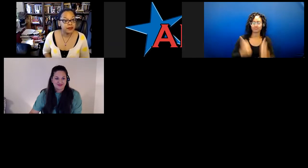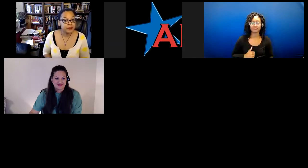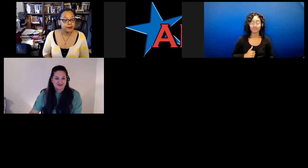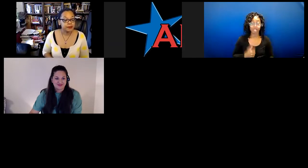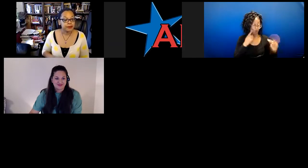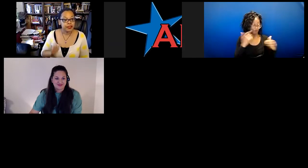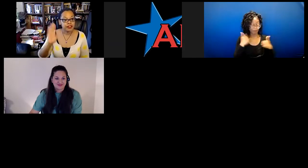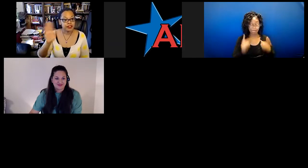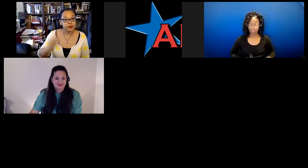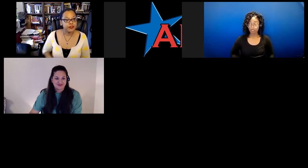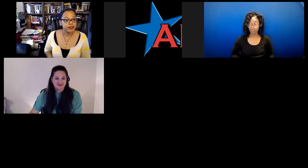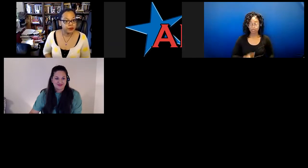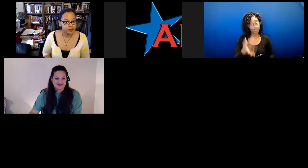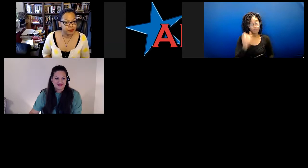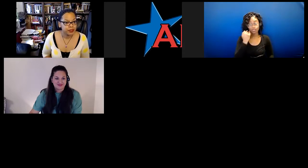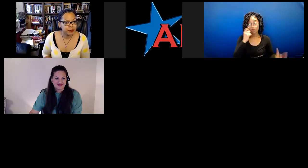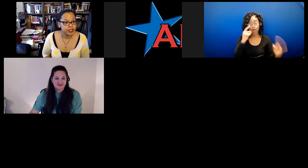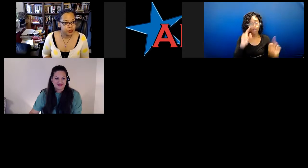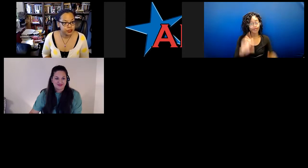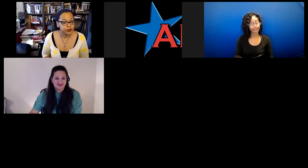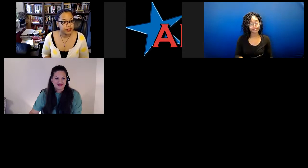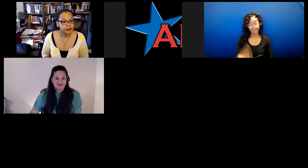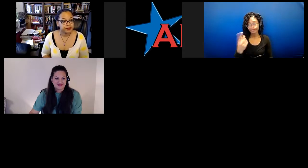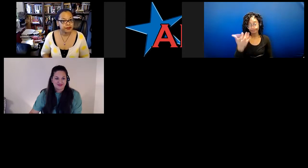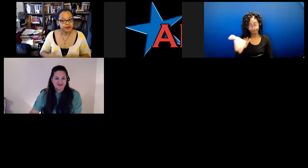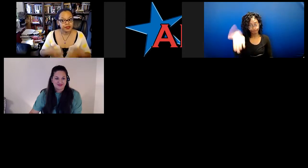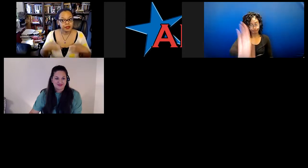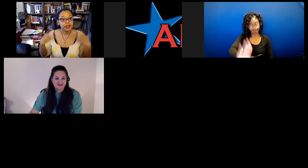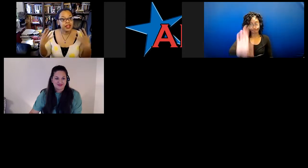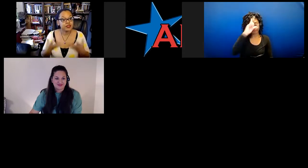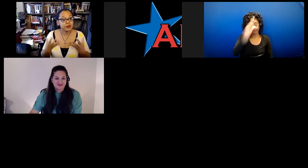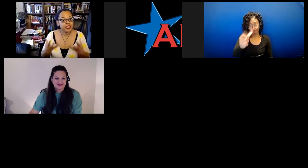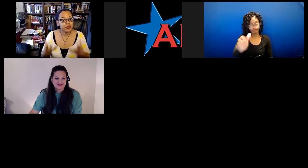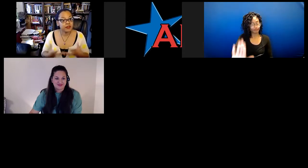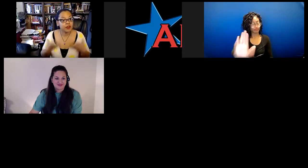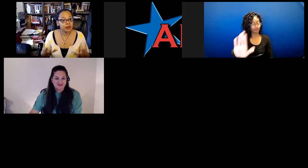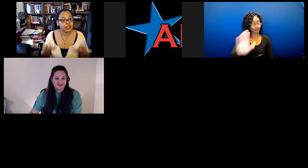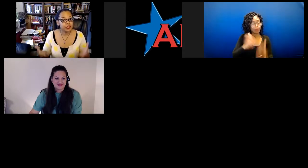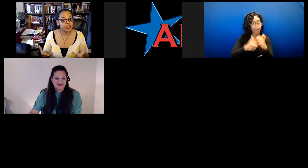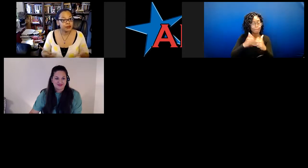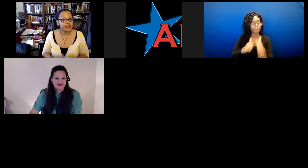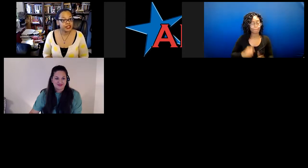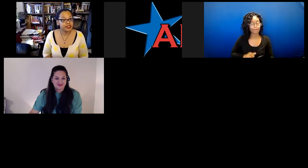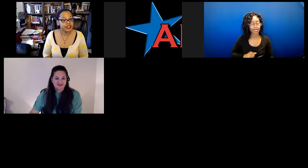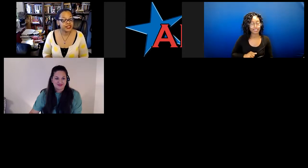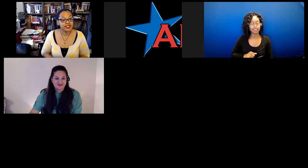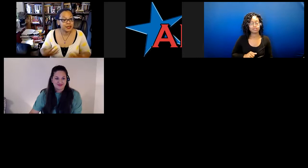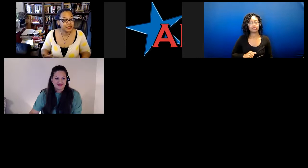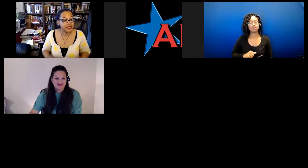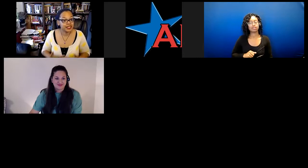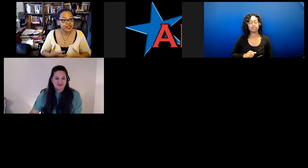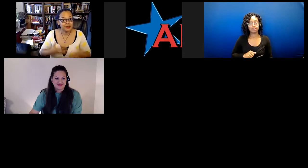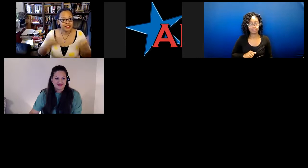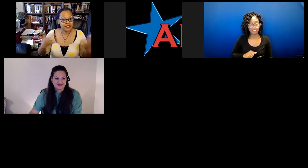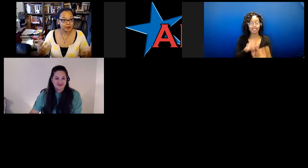me. If it doesn't work for you, it must be something that you're doing. But as we have already heard about things like